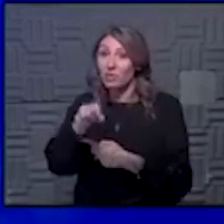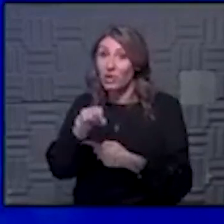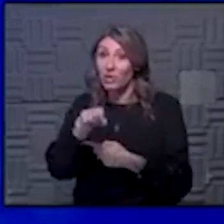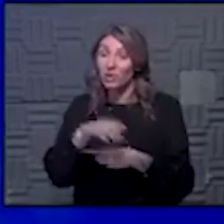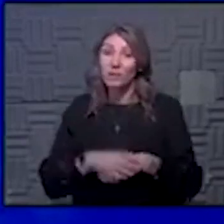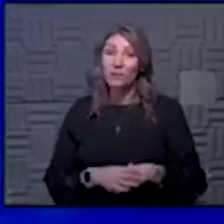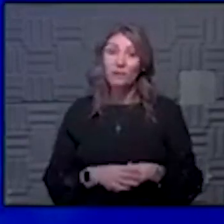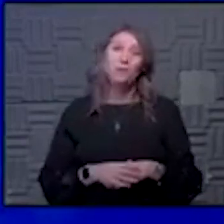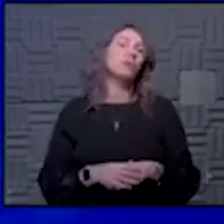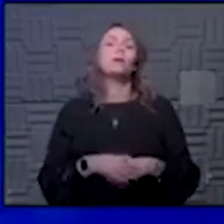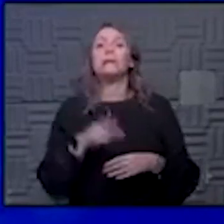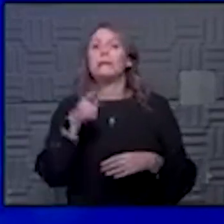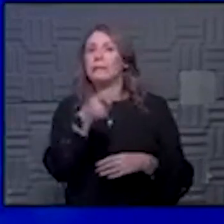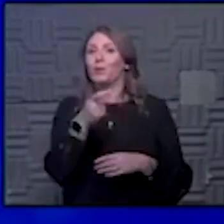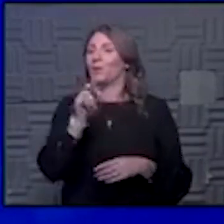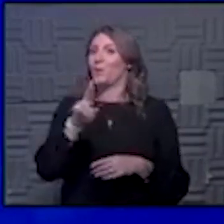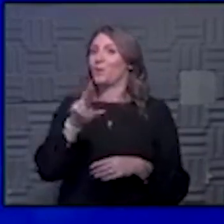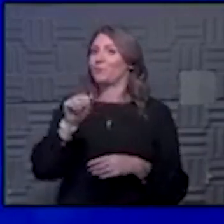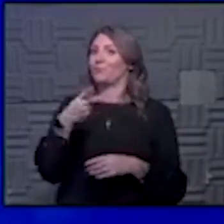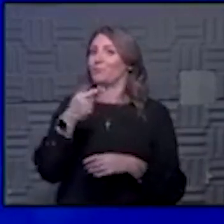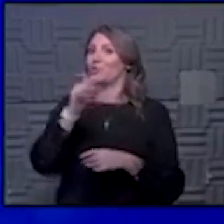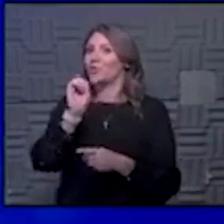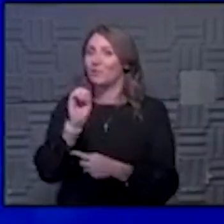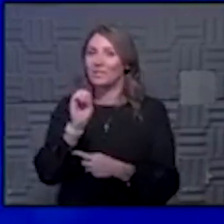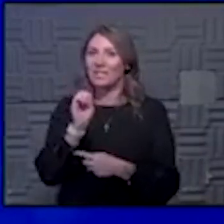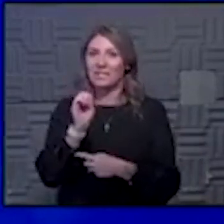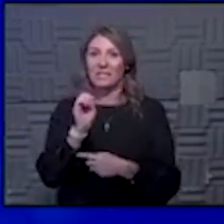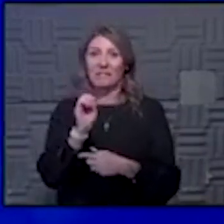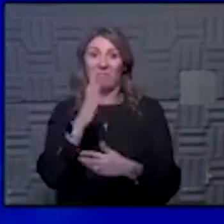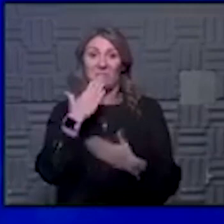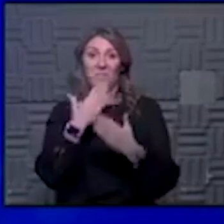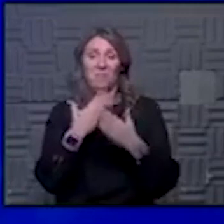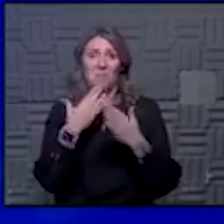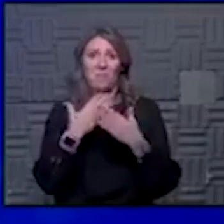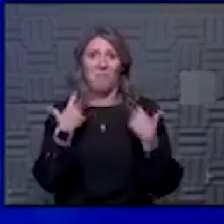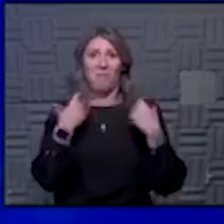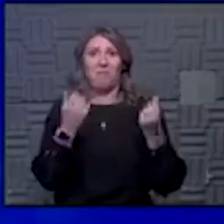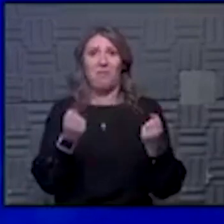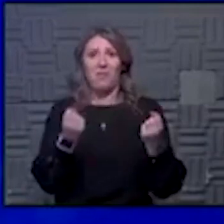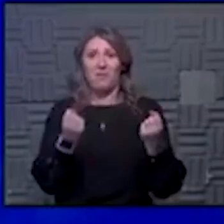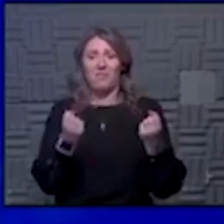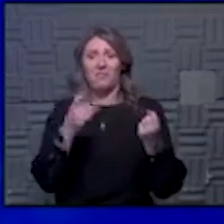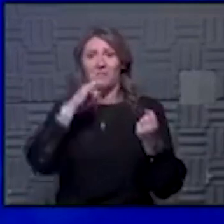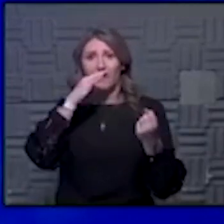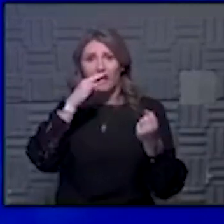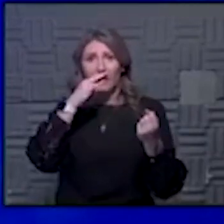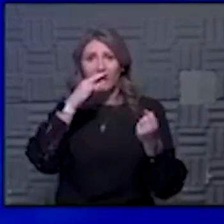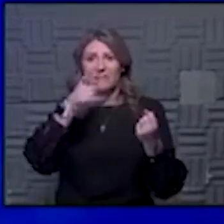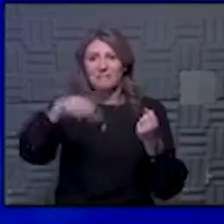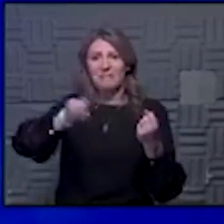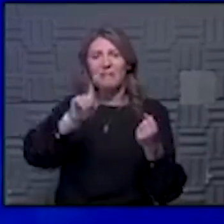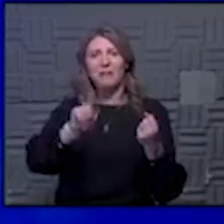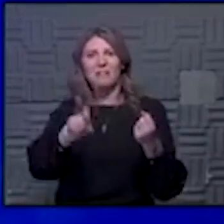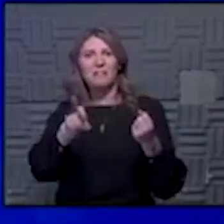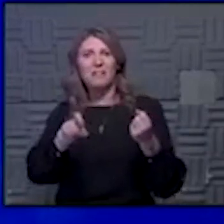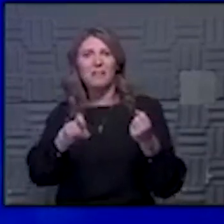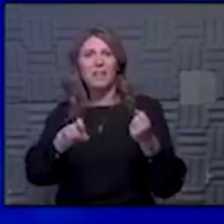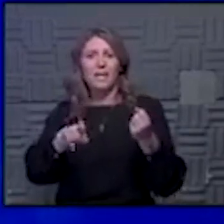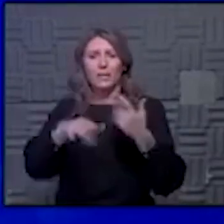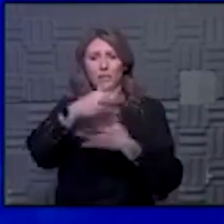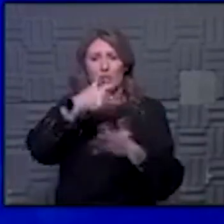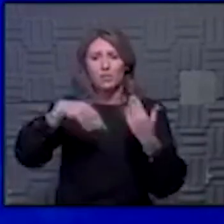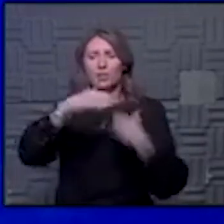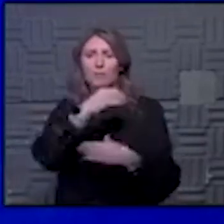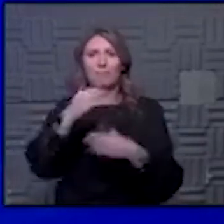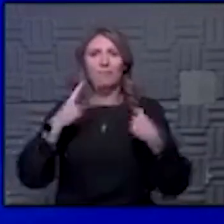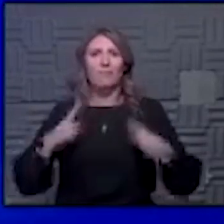says it seems, or he, I don't know which, seems like the well-being of the kids isn't being considered. They need socialization and physical activity. What do you